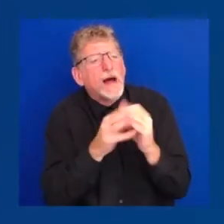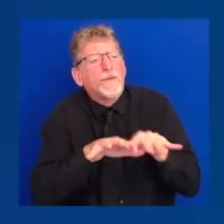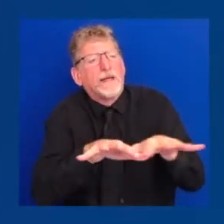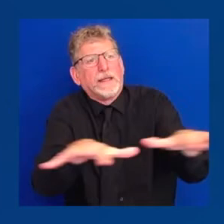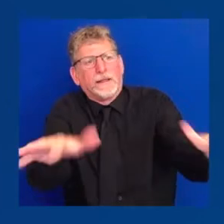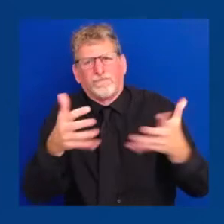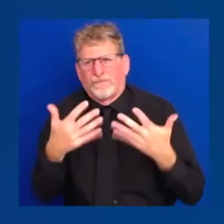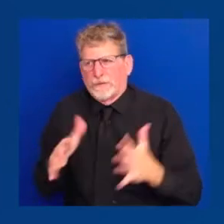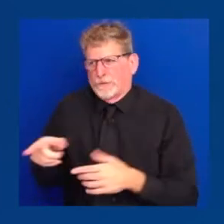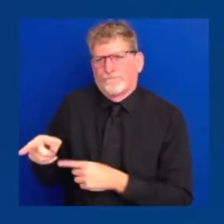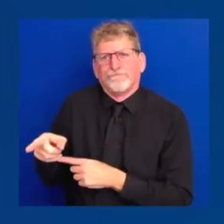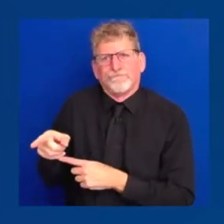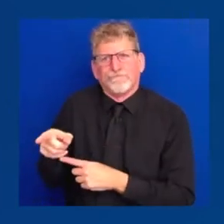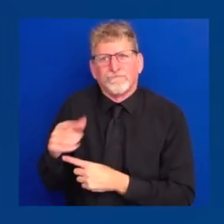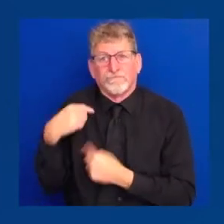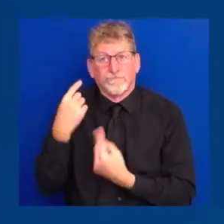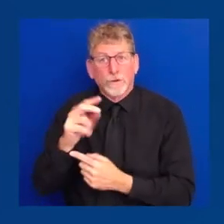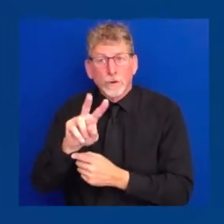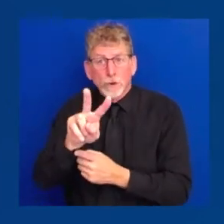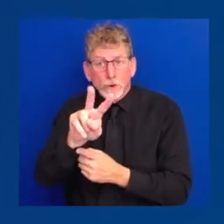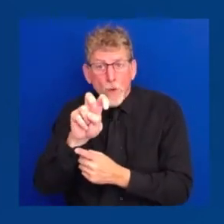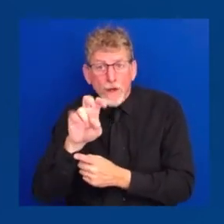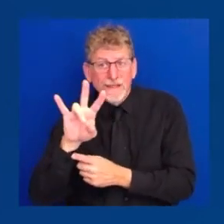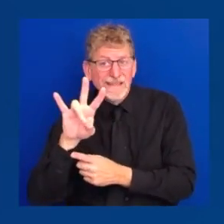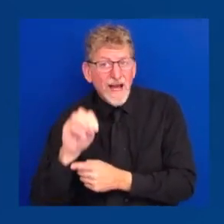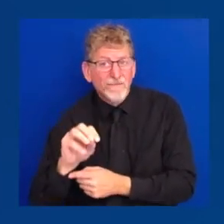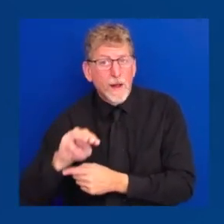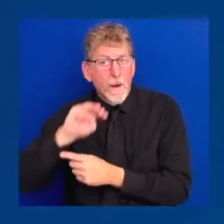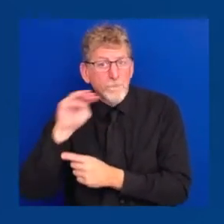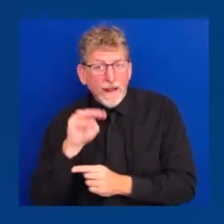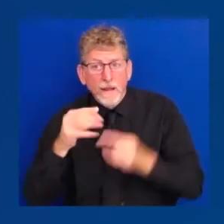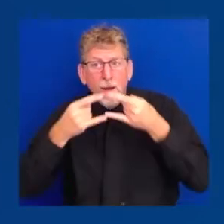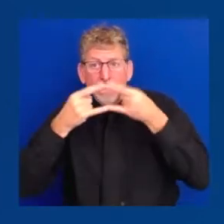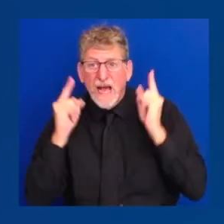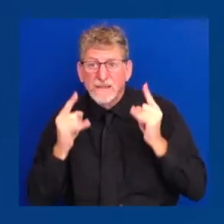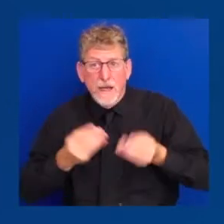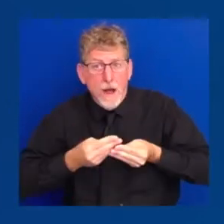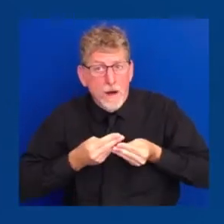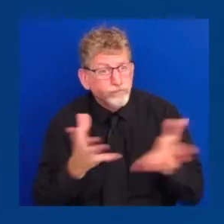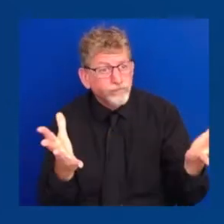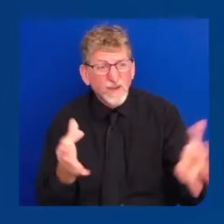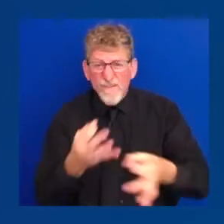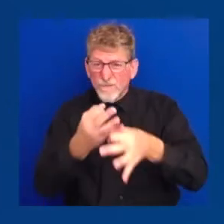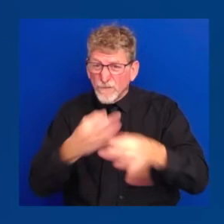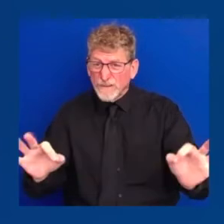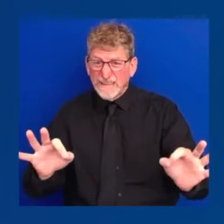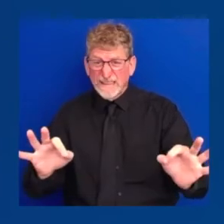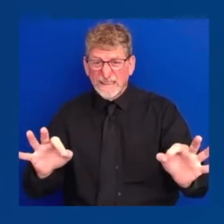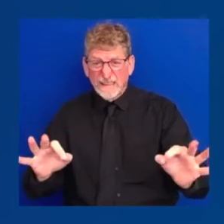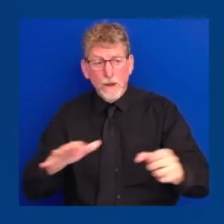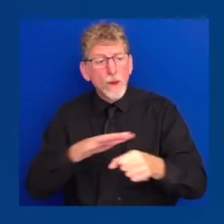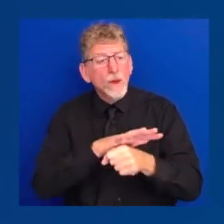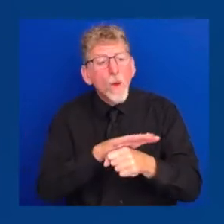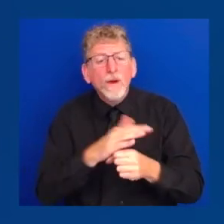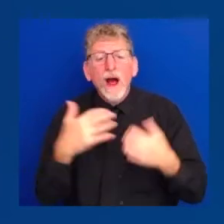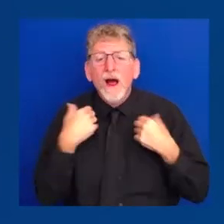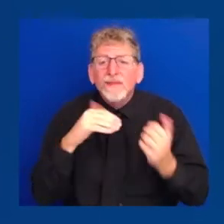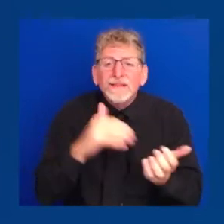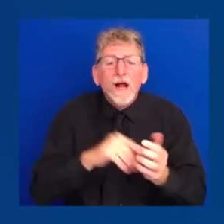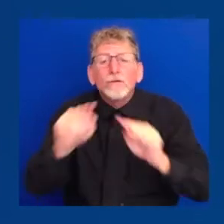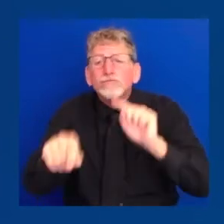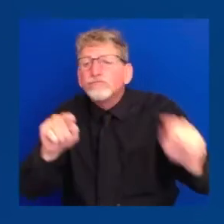free N95 masks to local pharmacies and community health centers and helped get free COVID tests to 70 million